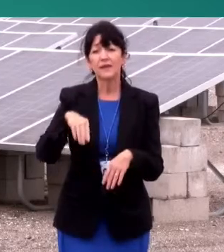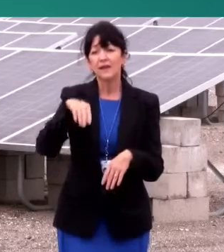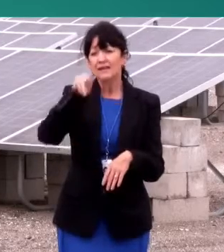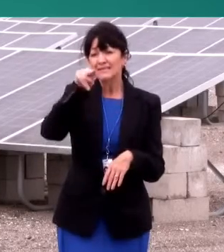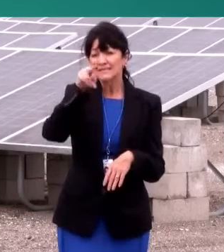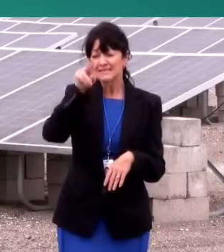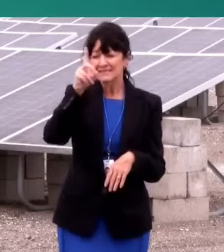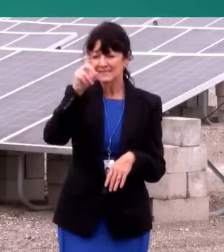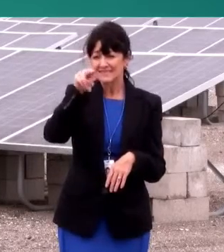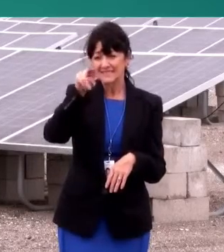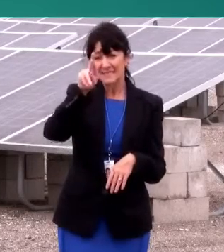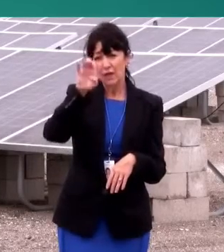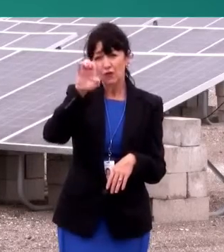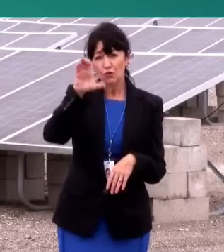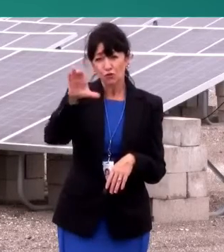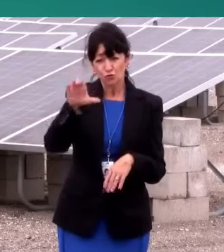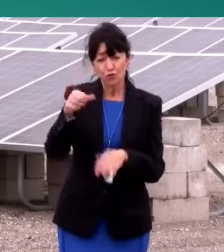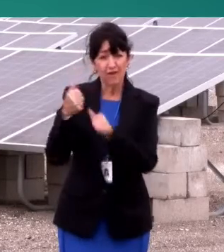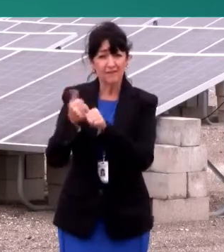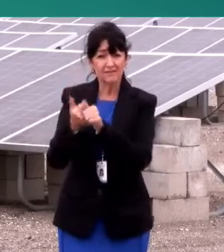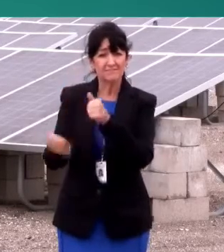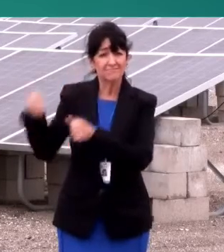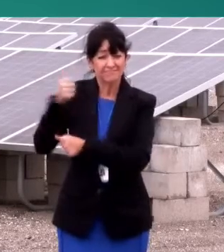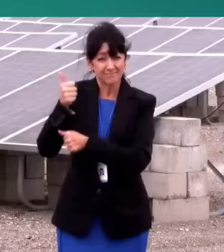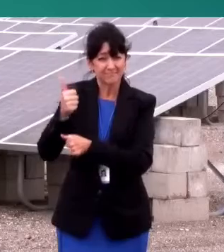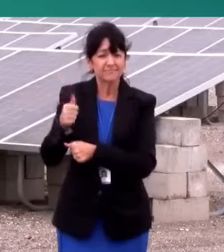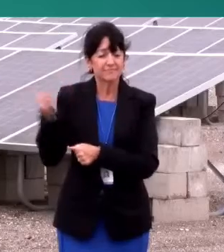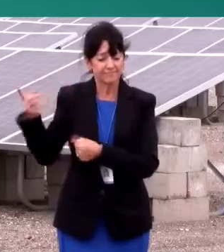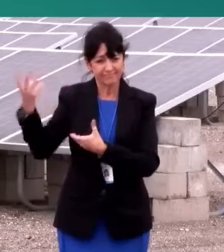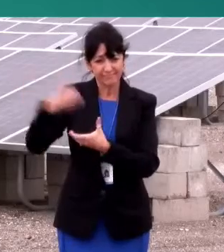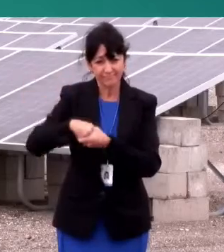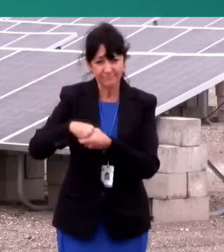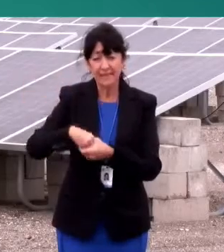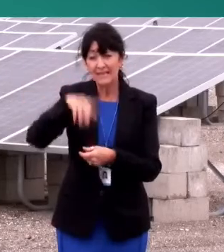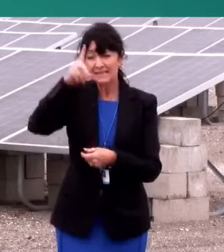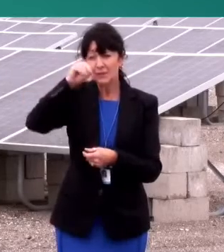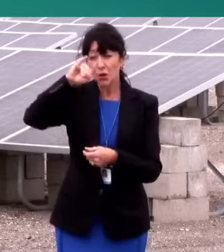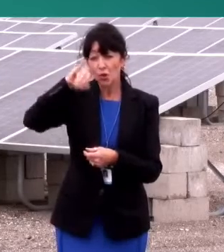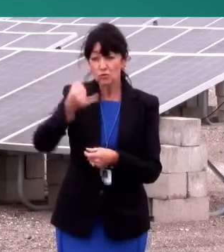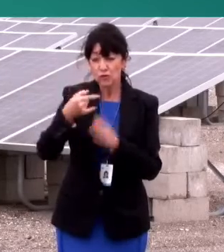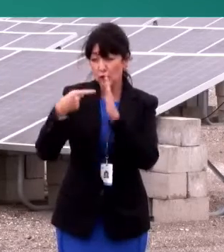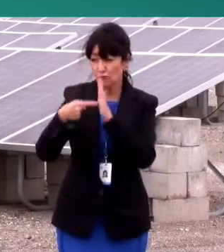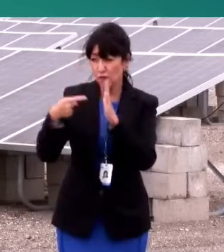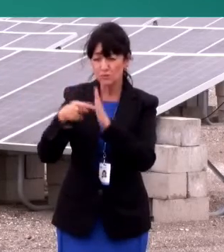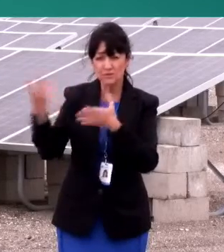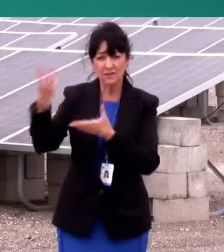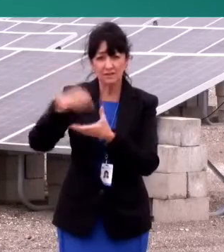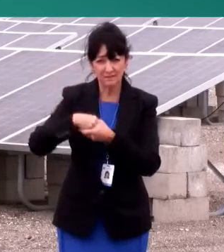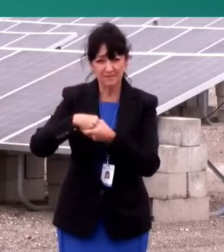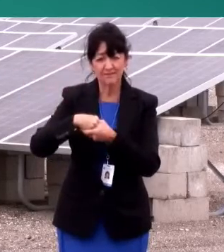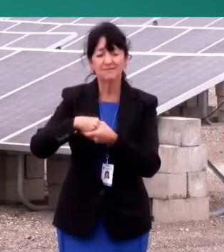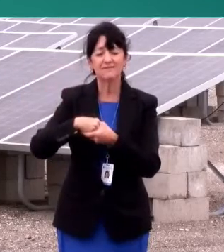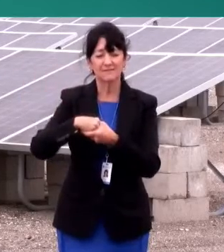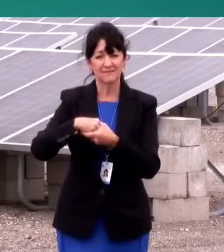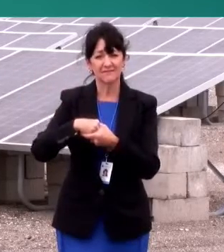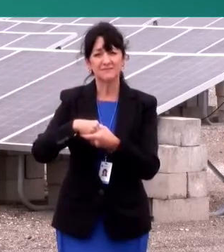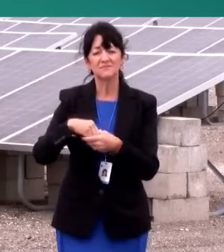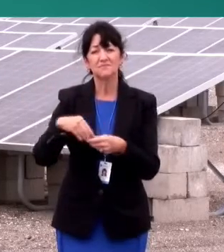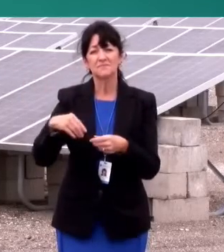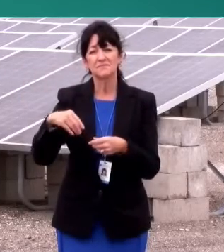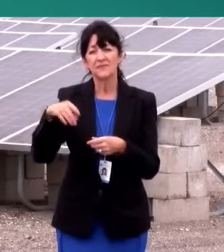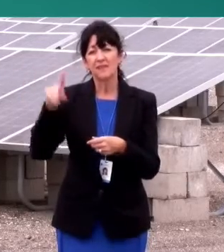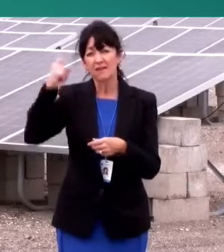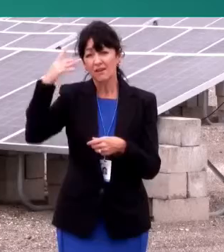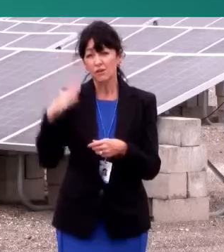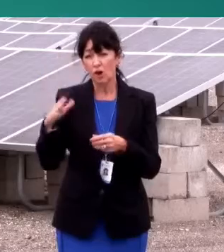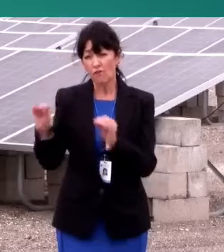of the chair of the Renewable Energy Task Force. We've got the Department of Justice represented through Marion Quirk and Catherine Devaney. The